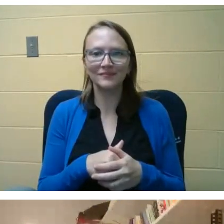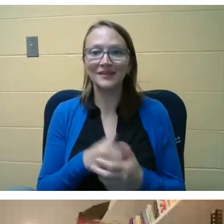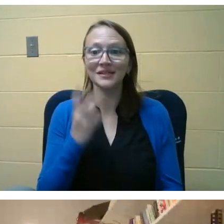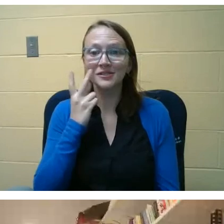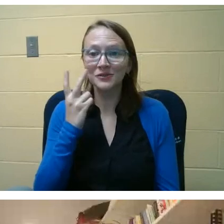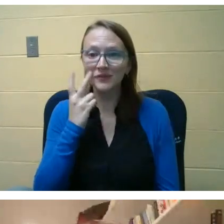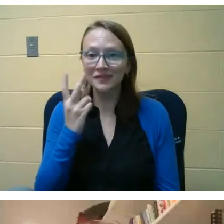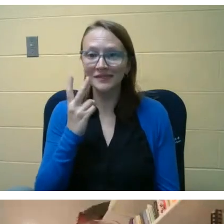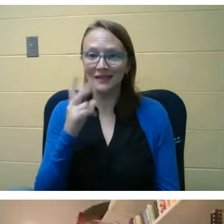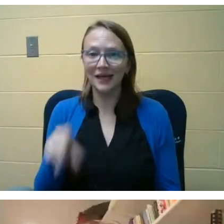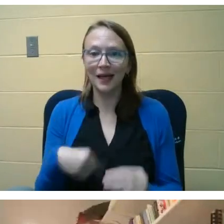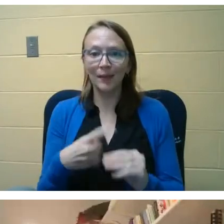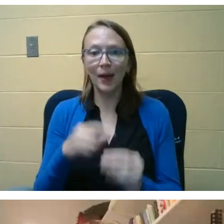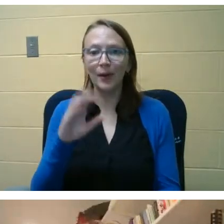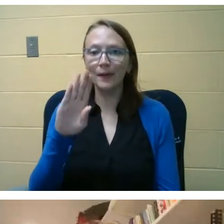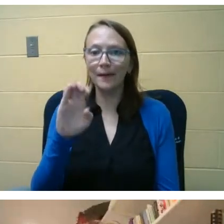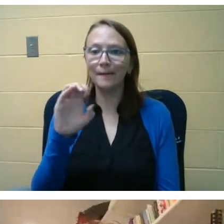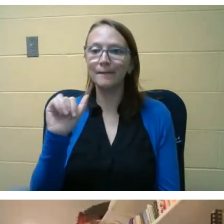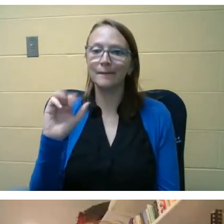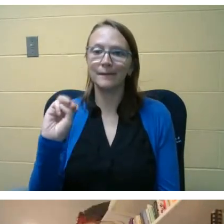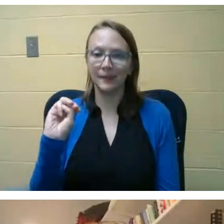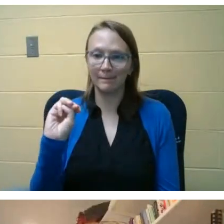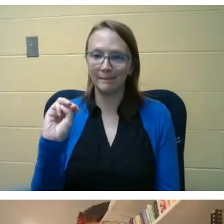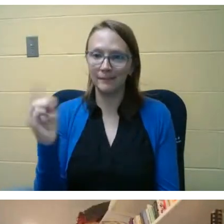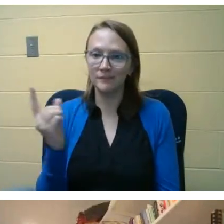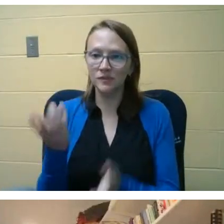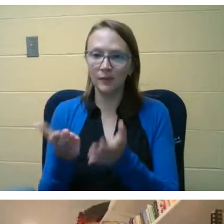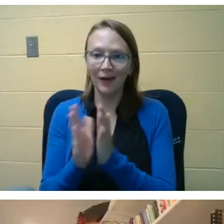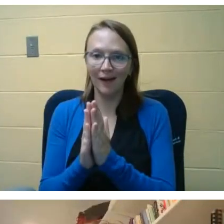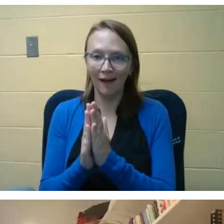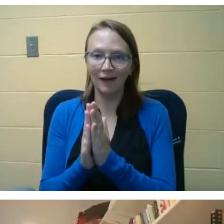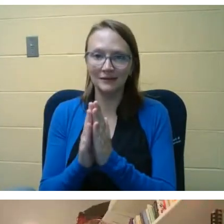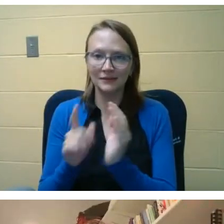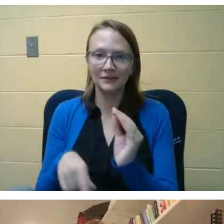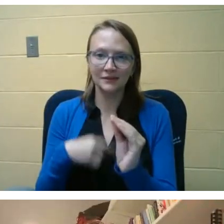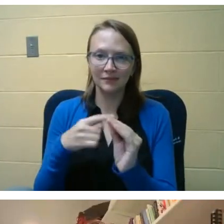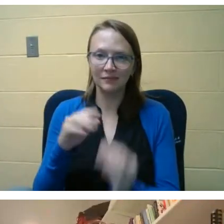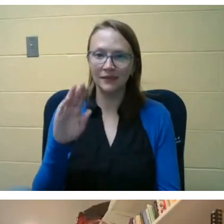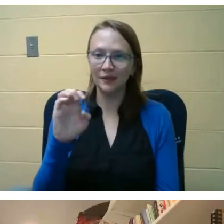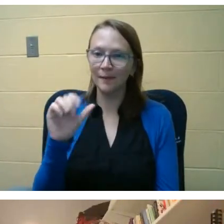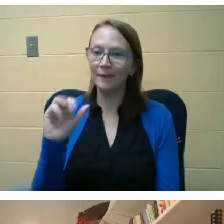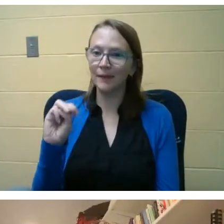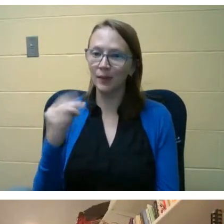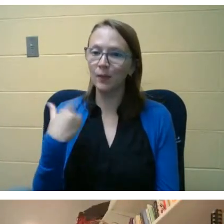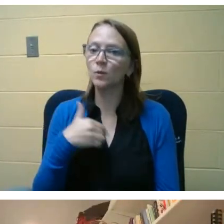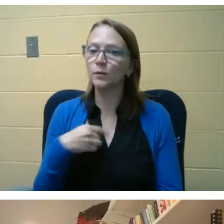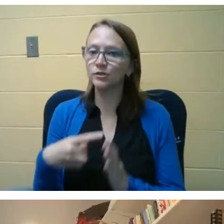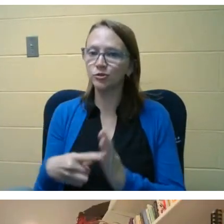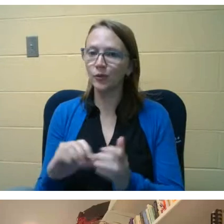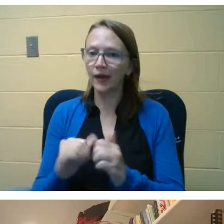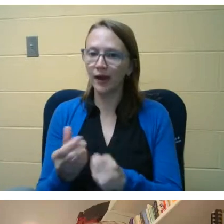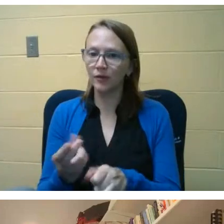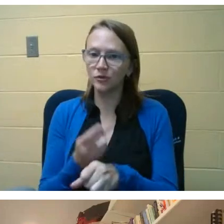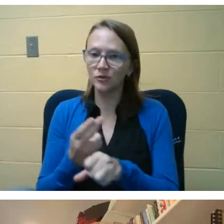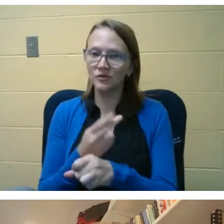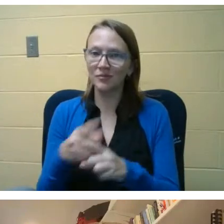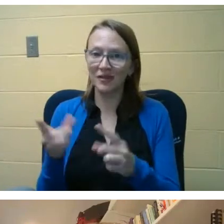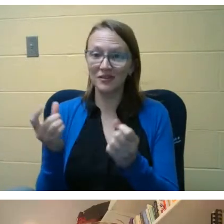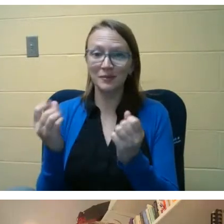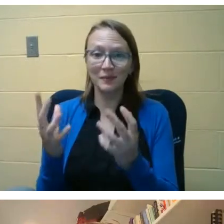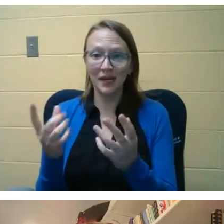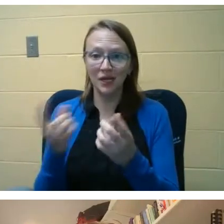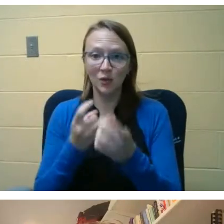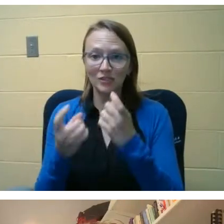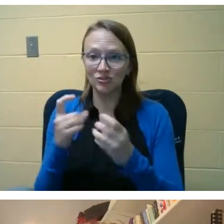see about Beam, all right? We showed how to use Beam, but there are so many questions about it.